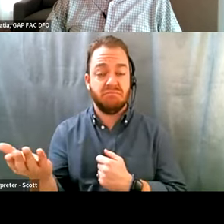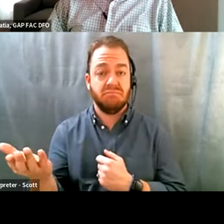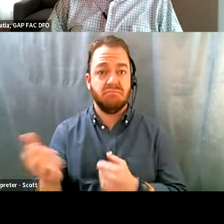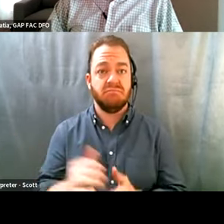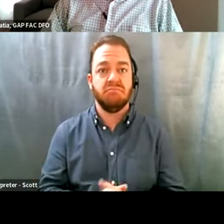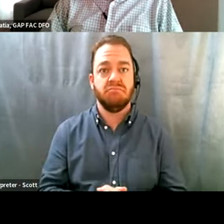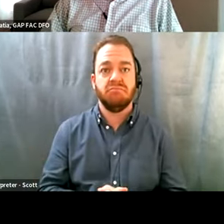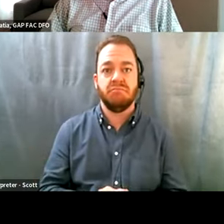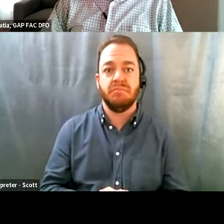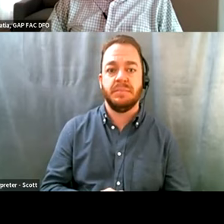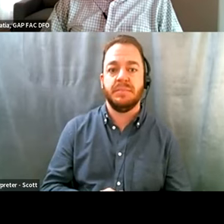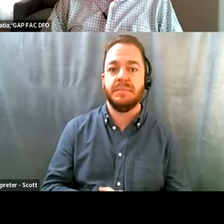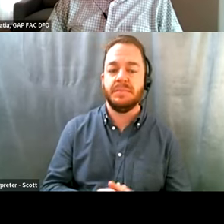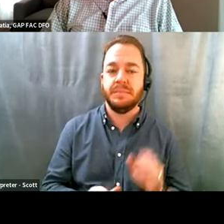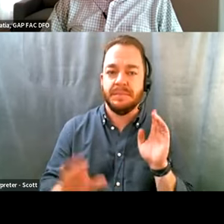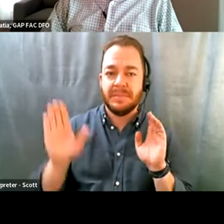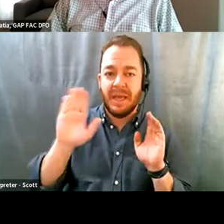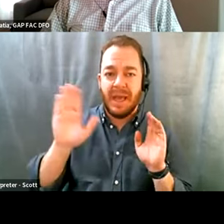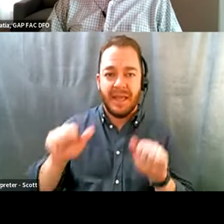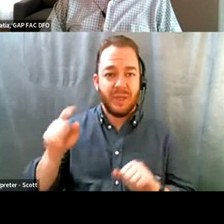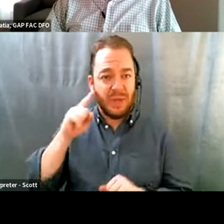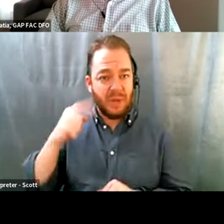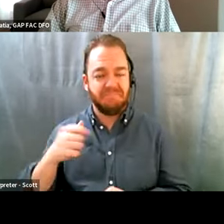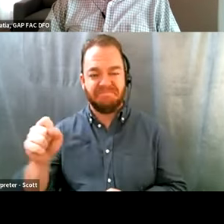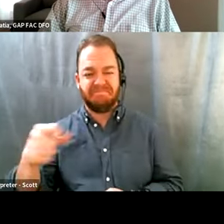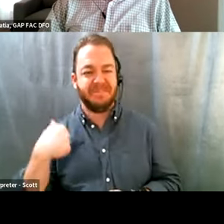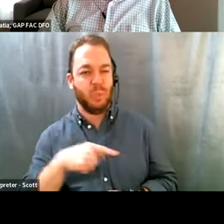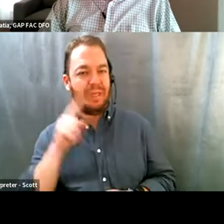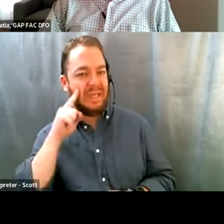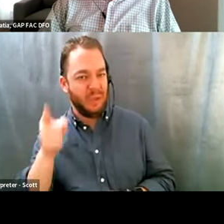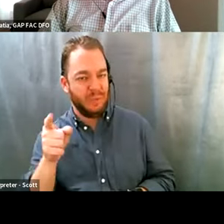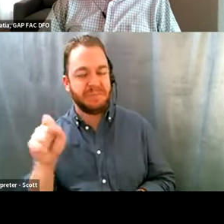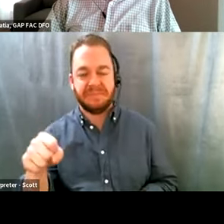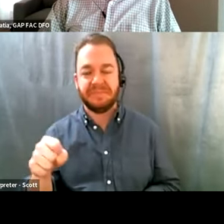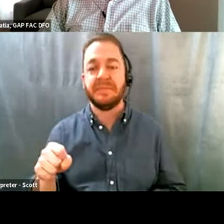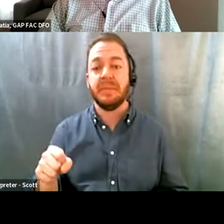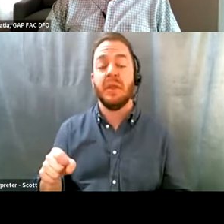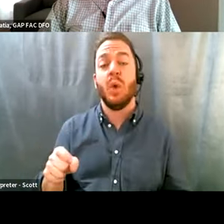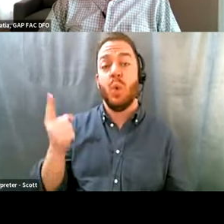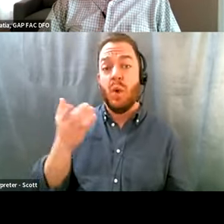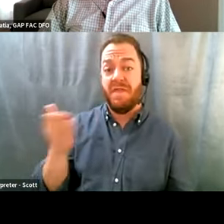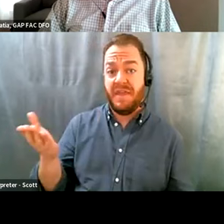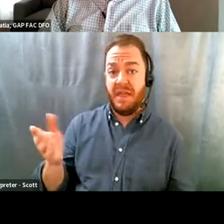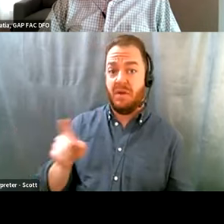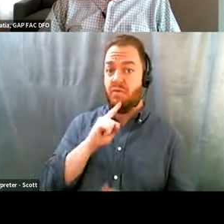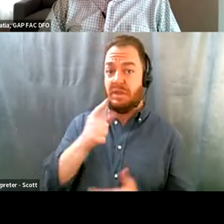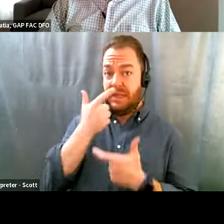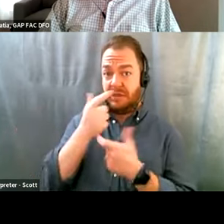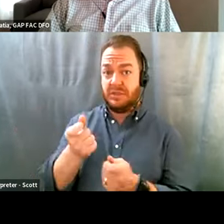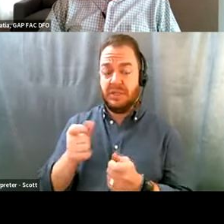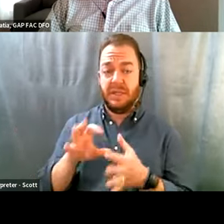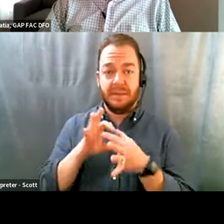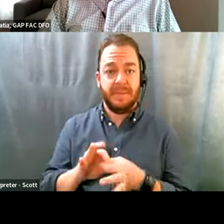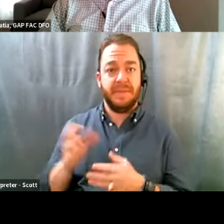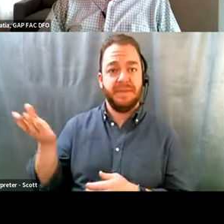Hi, Boris. I don't know if you can hear me. Yeah, we can hear you. Mm-hmm. Yeah, you know, one thing that was interesting about the